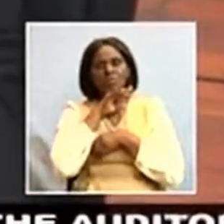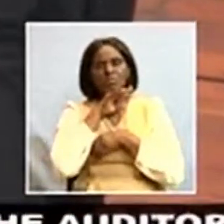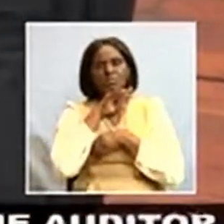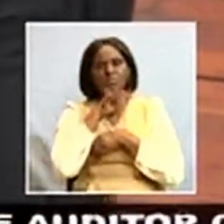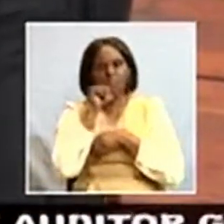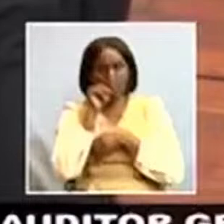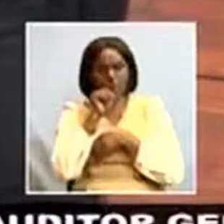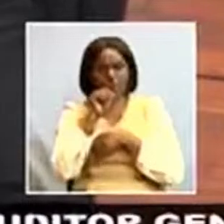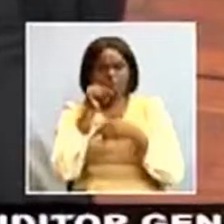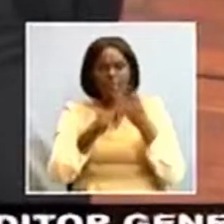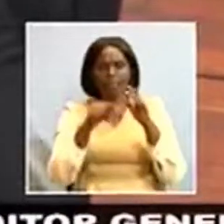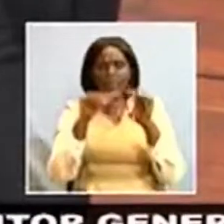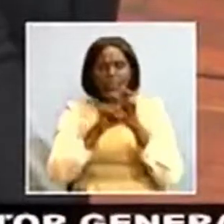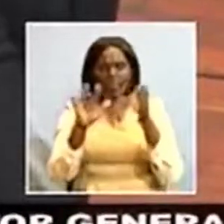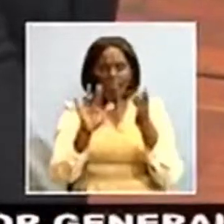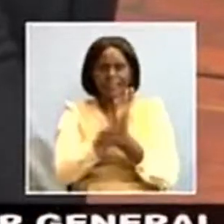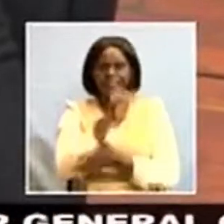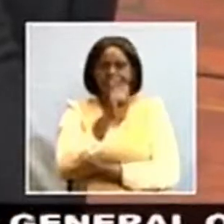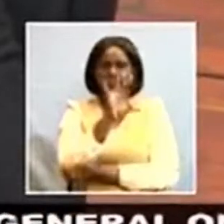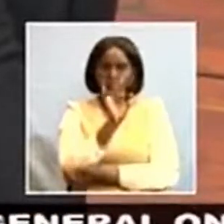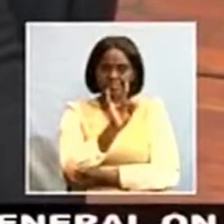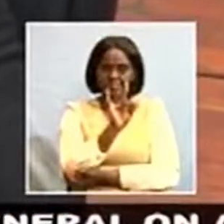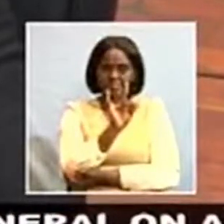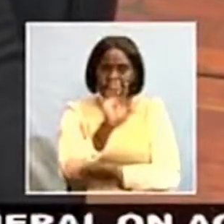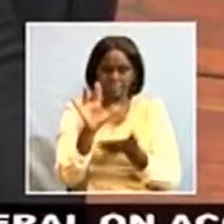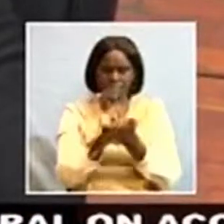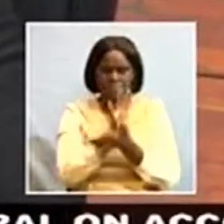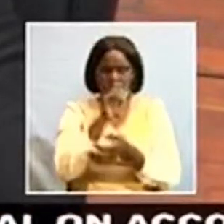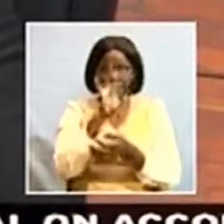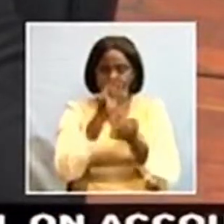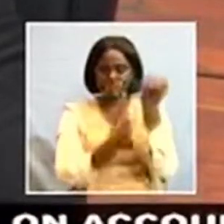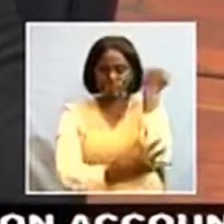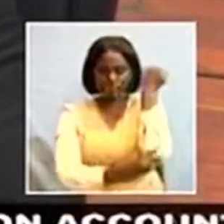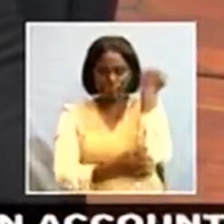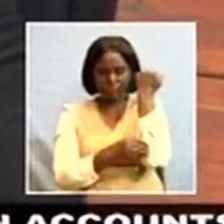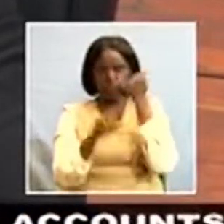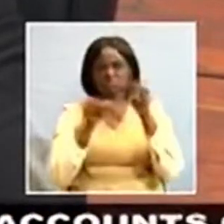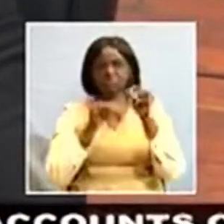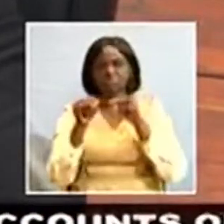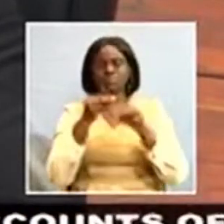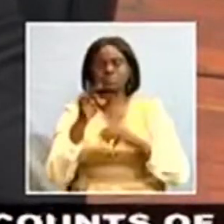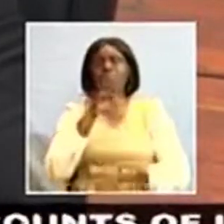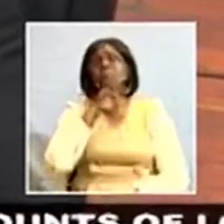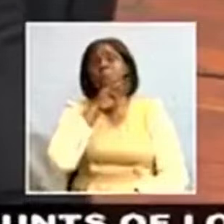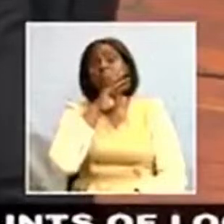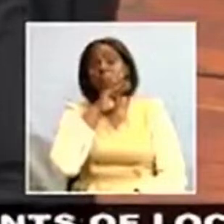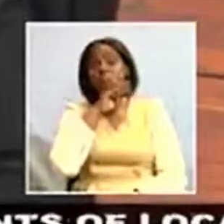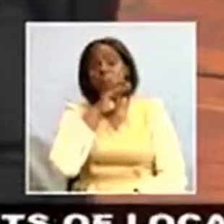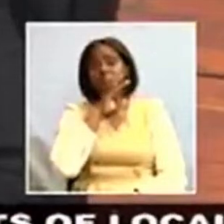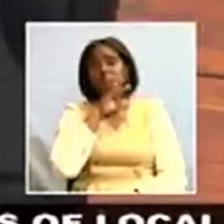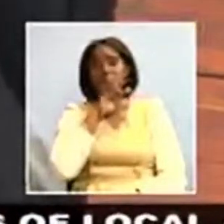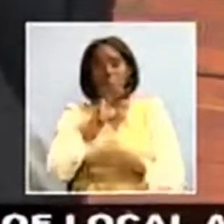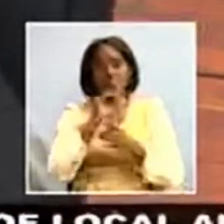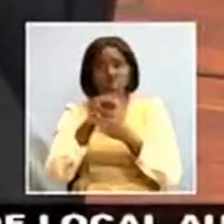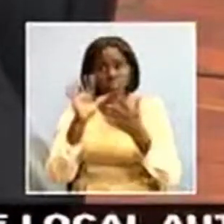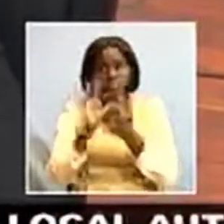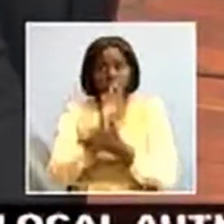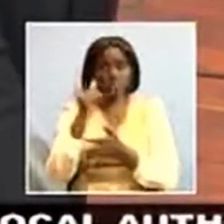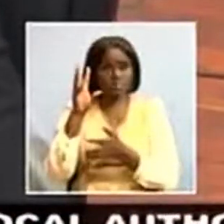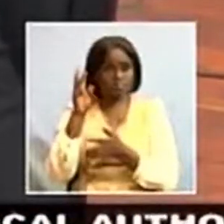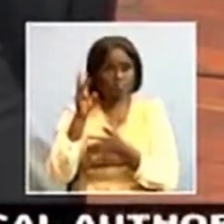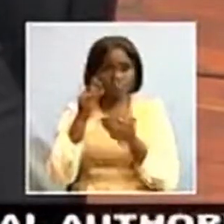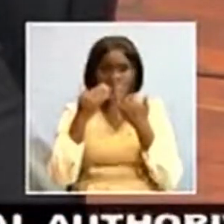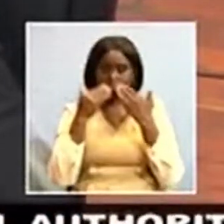And this one is on page 18. Page 18, poor management of waste. Oh, page 16, yes, thank you,